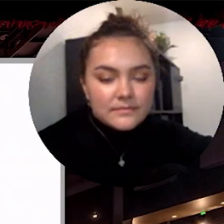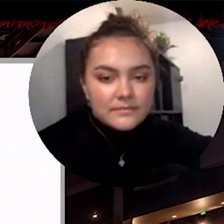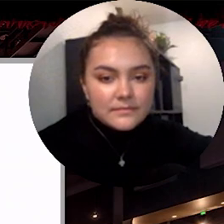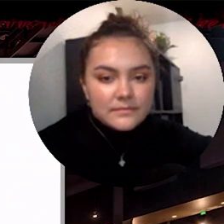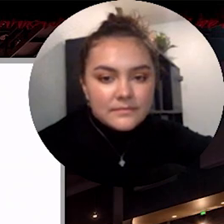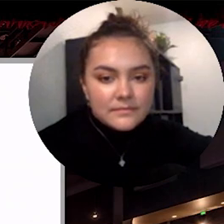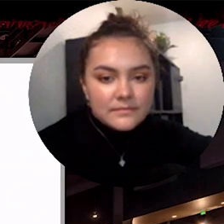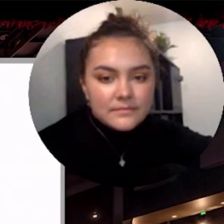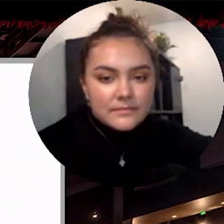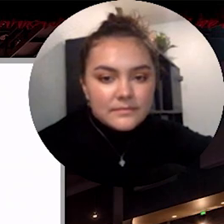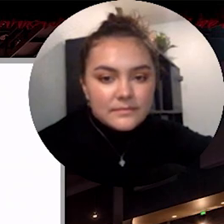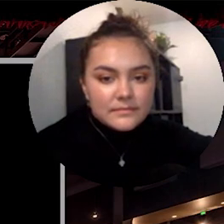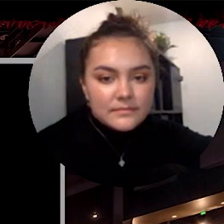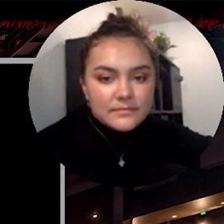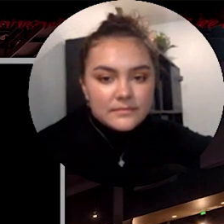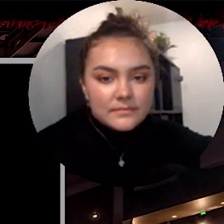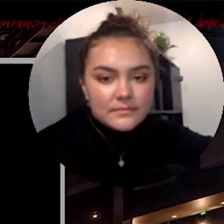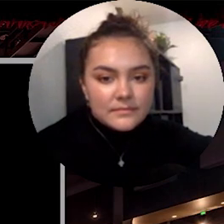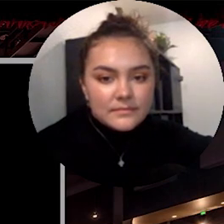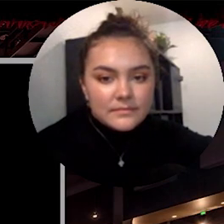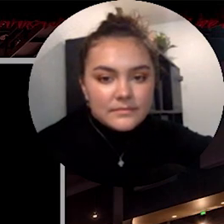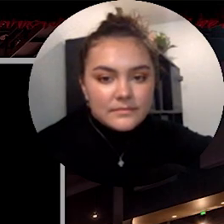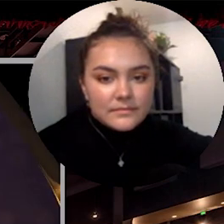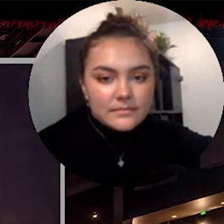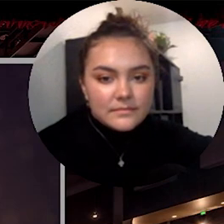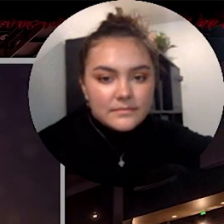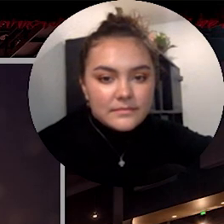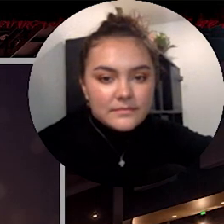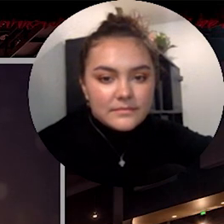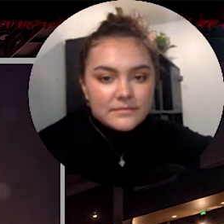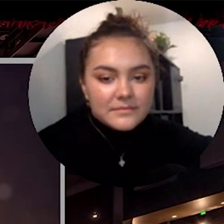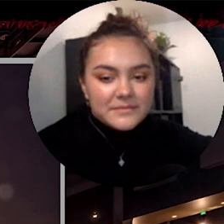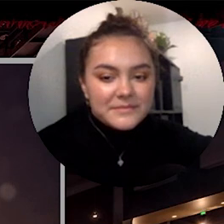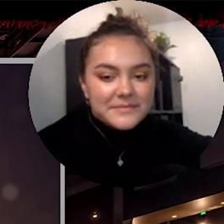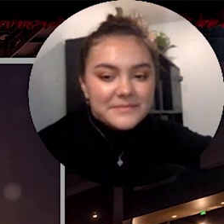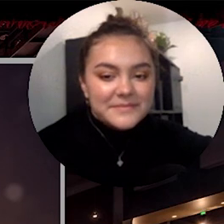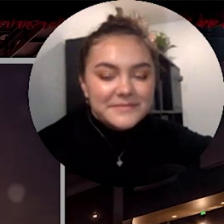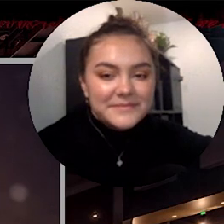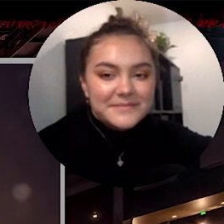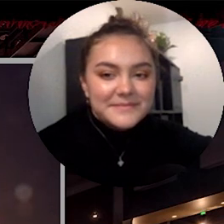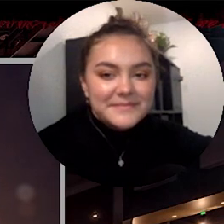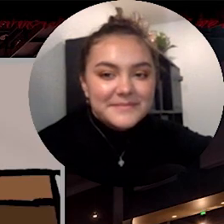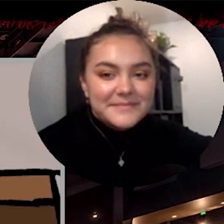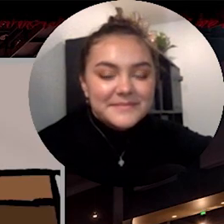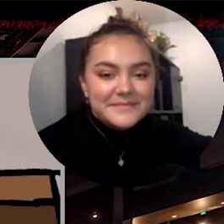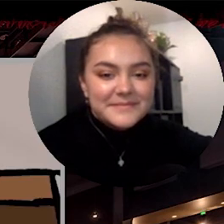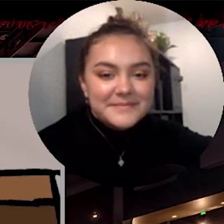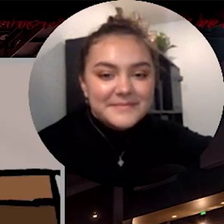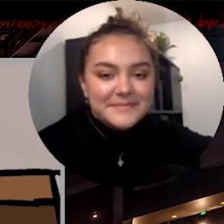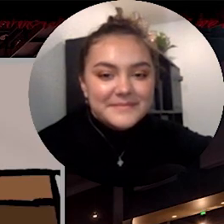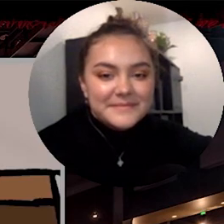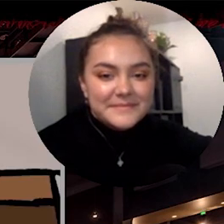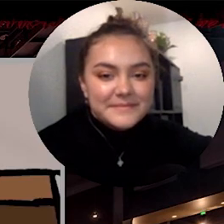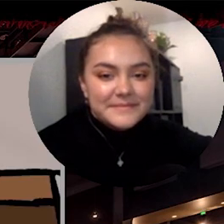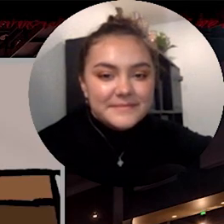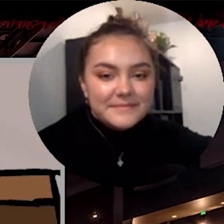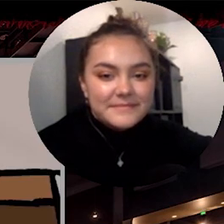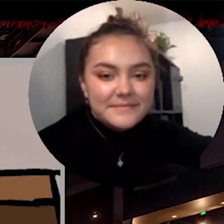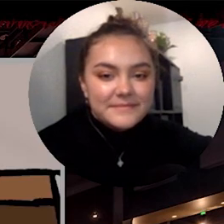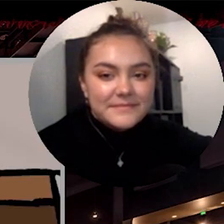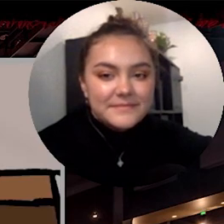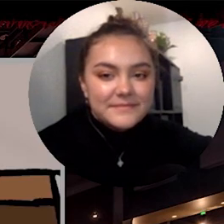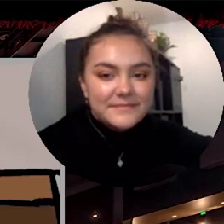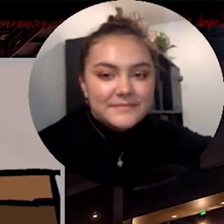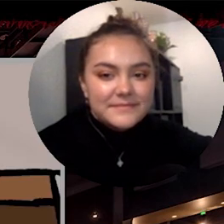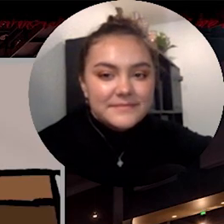pictures of windmills inside of their colons. Danny Bowman, The Home Office. My assistant Mindy will be making the rounds